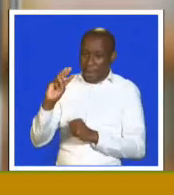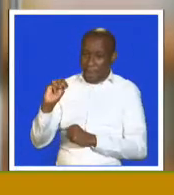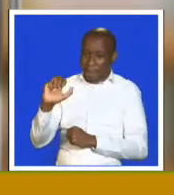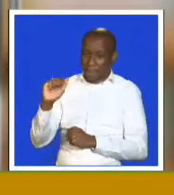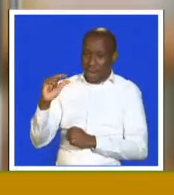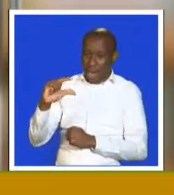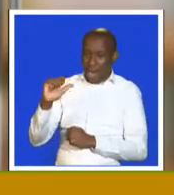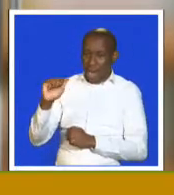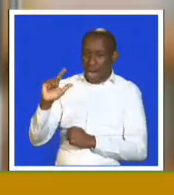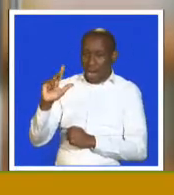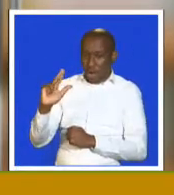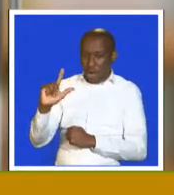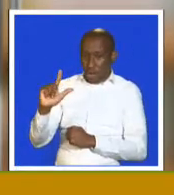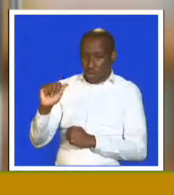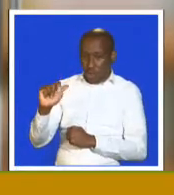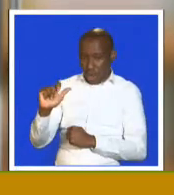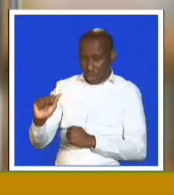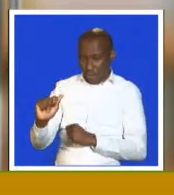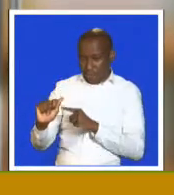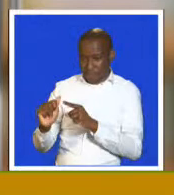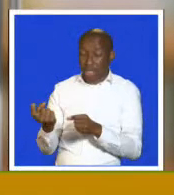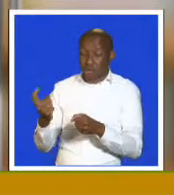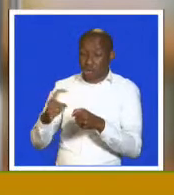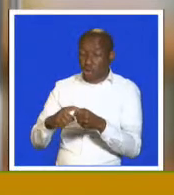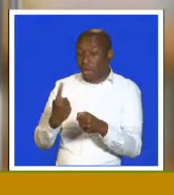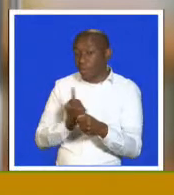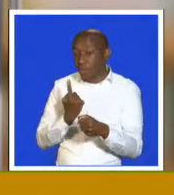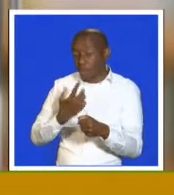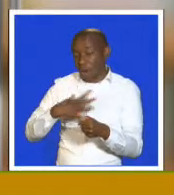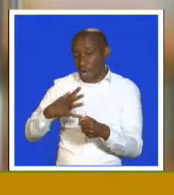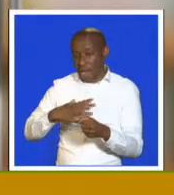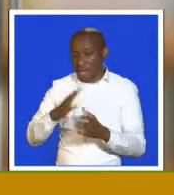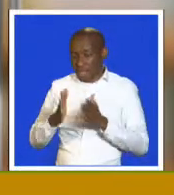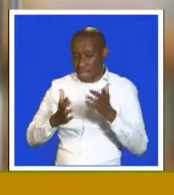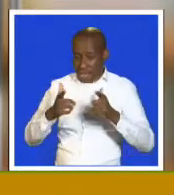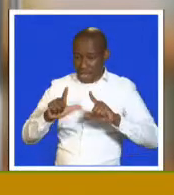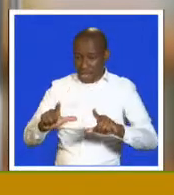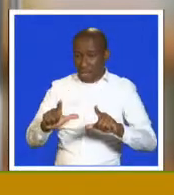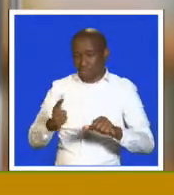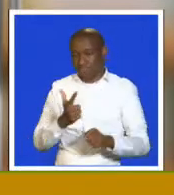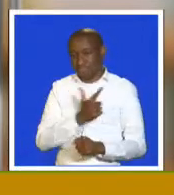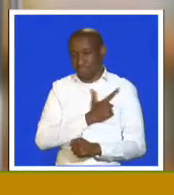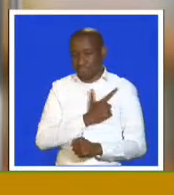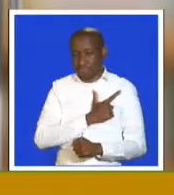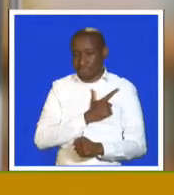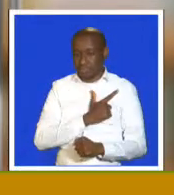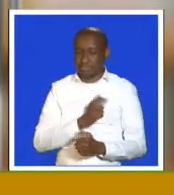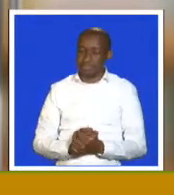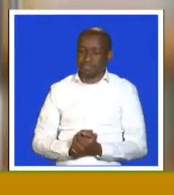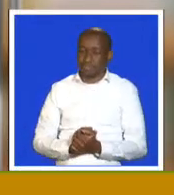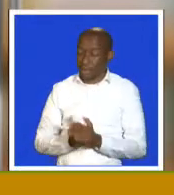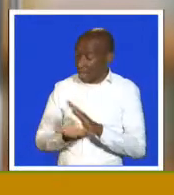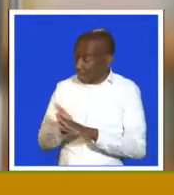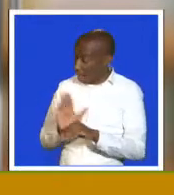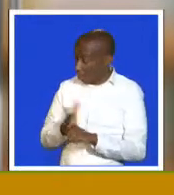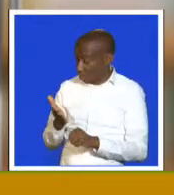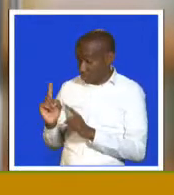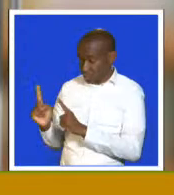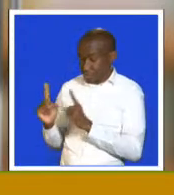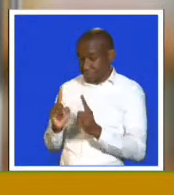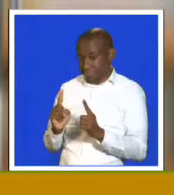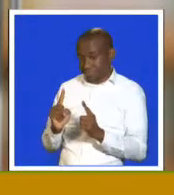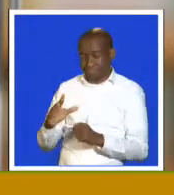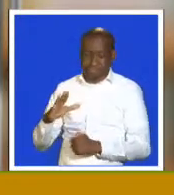with me in the studio. Also joining me in the studio is our sign language interpreter, Linda Mamba. How are you doing, Jengsile? I'm